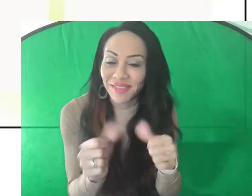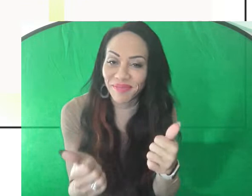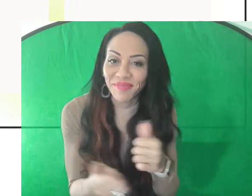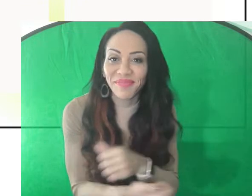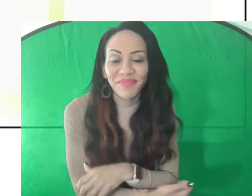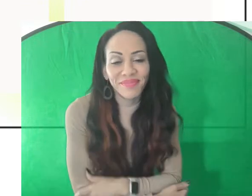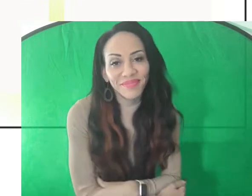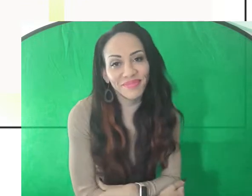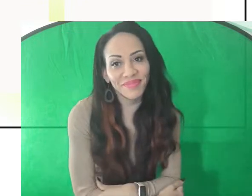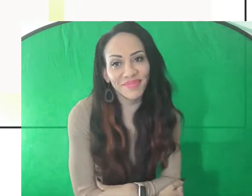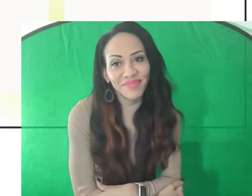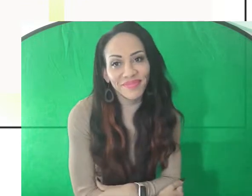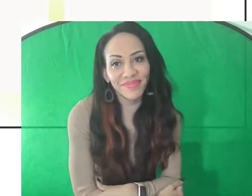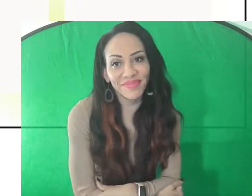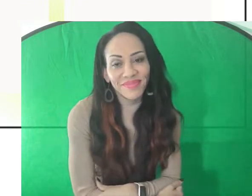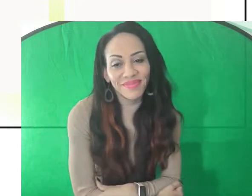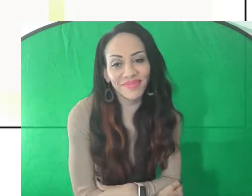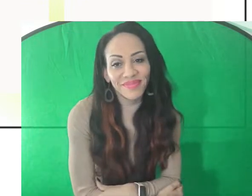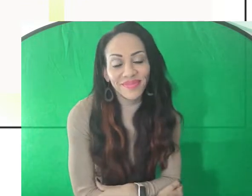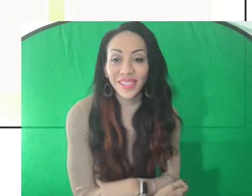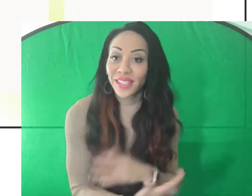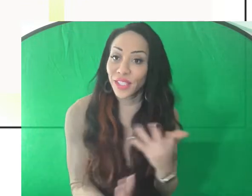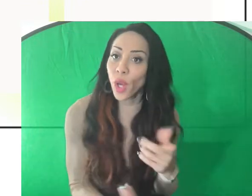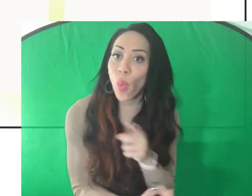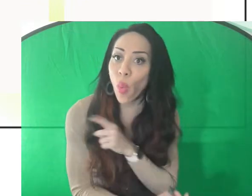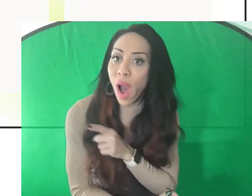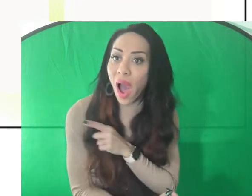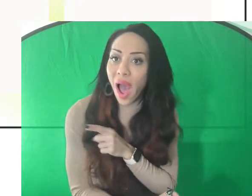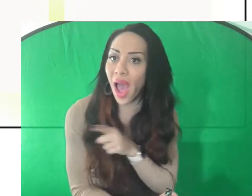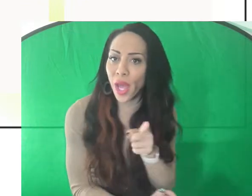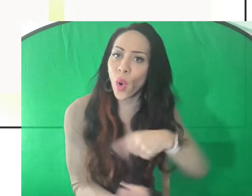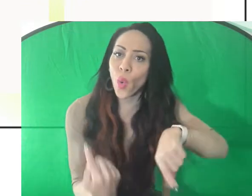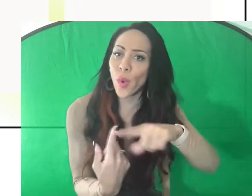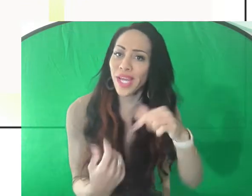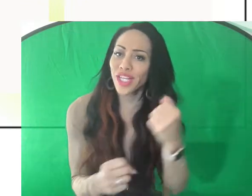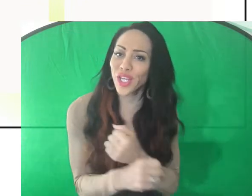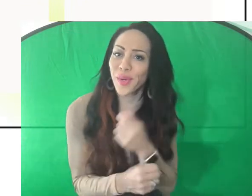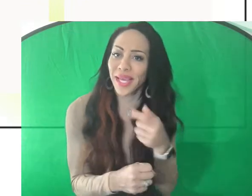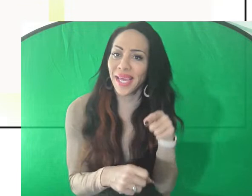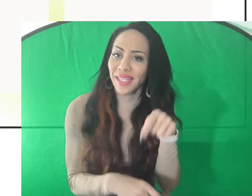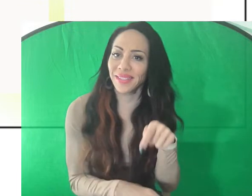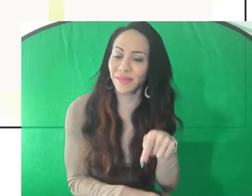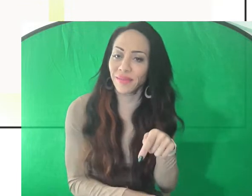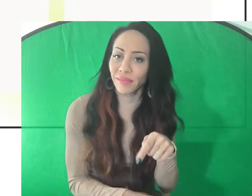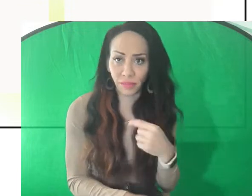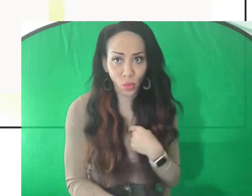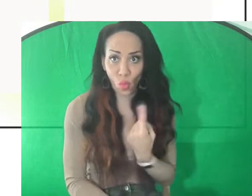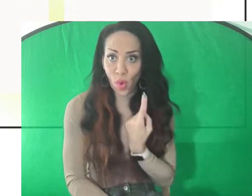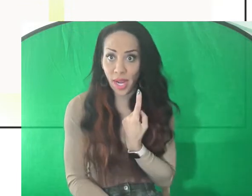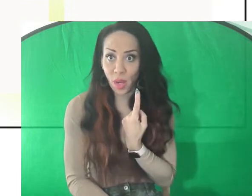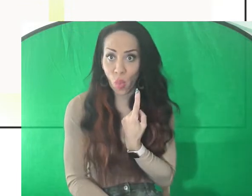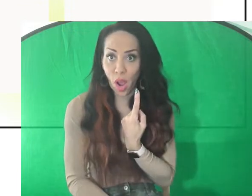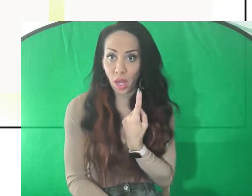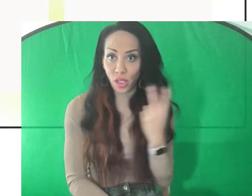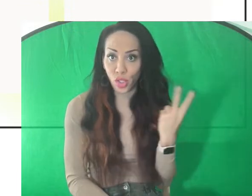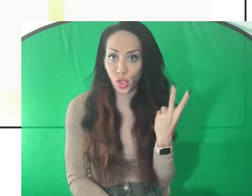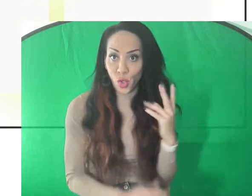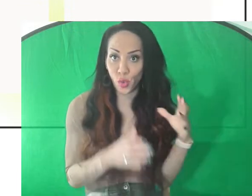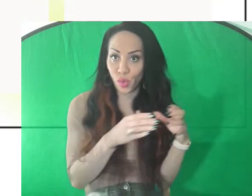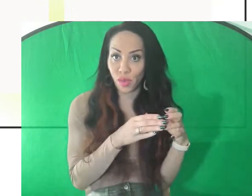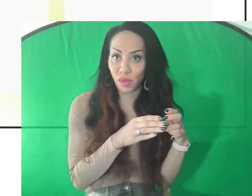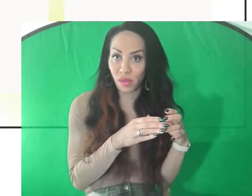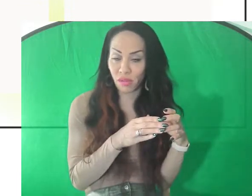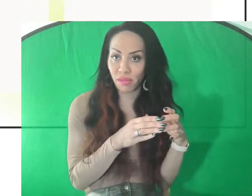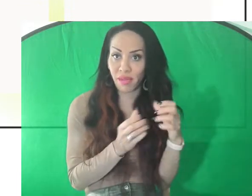So, why are we doing it this way? So, we're not the only people that are aware that this needs to be addressed. There are